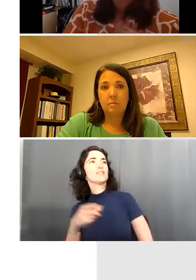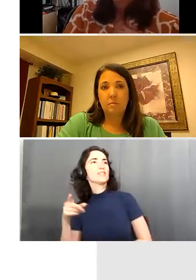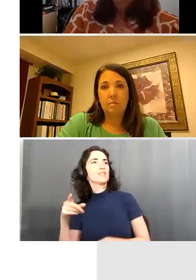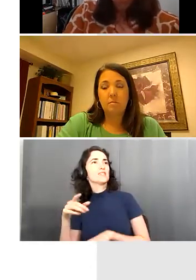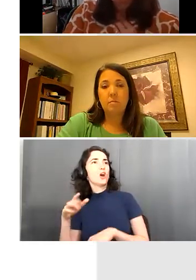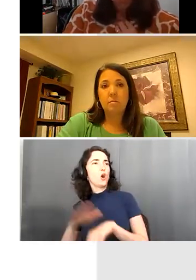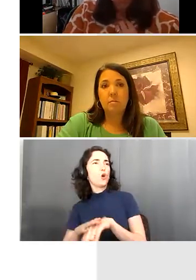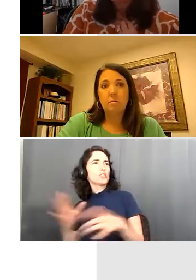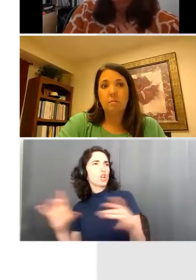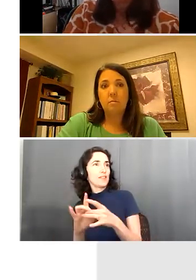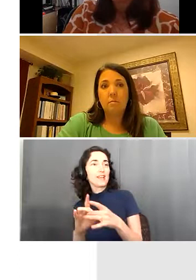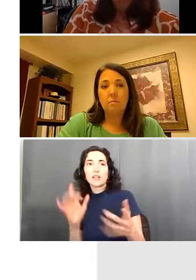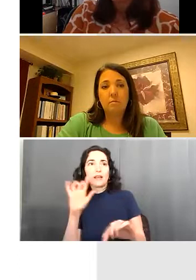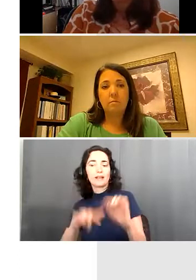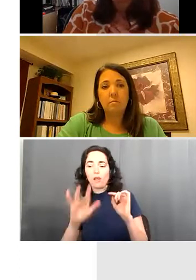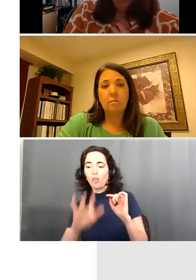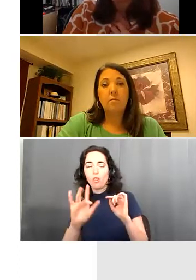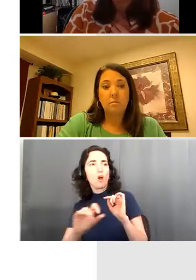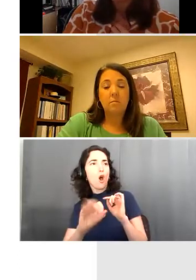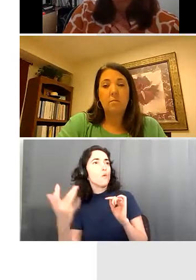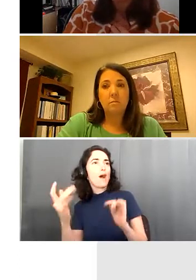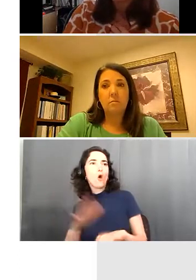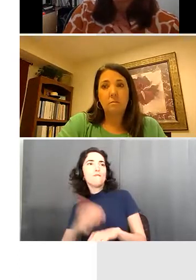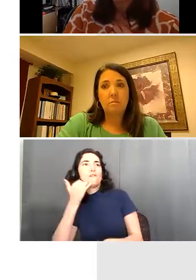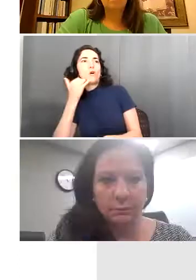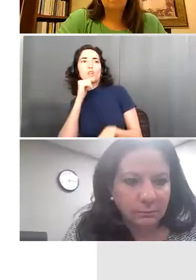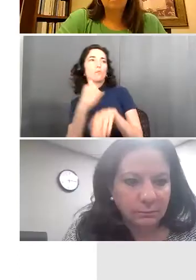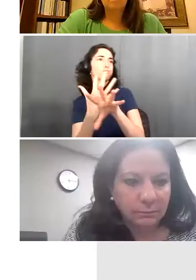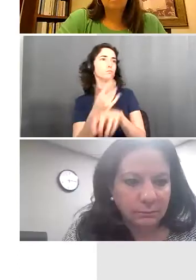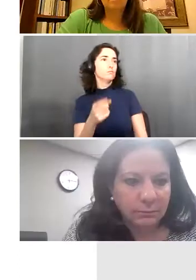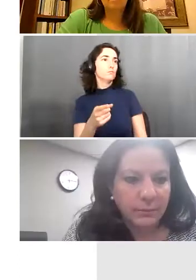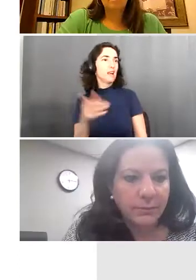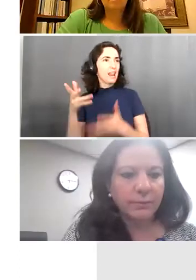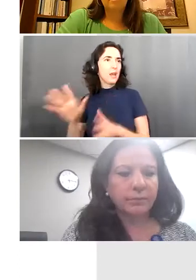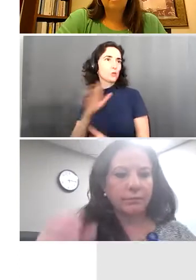phone. So allow her to speak. Sure, of course.